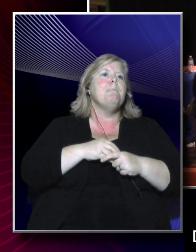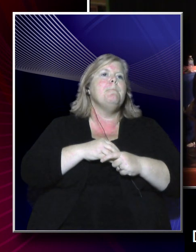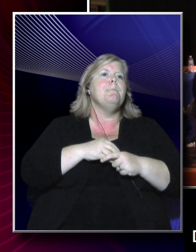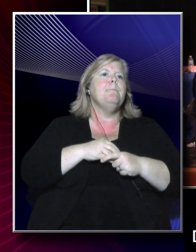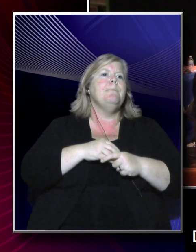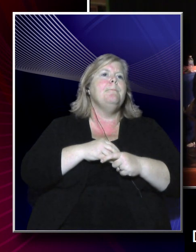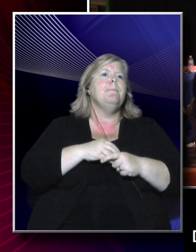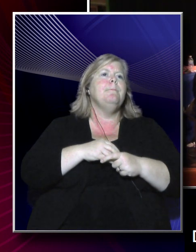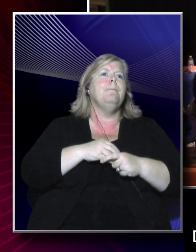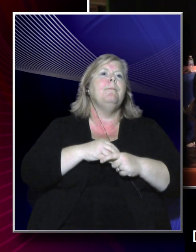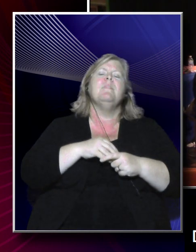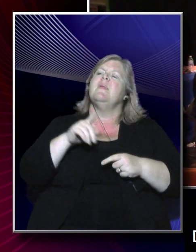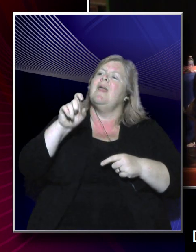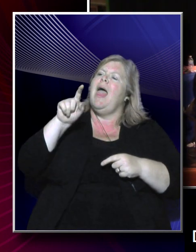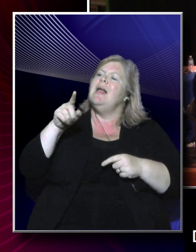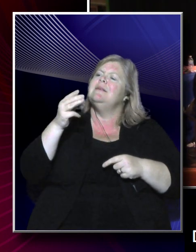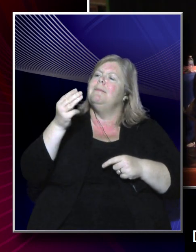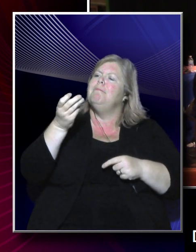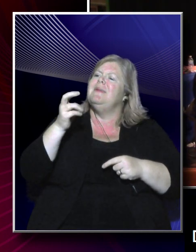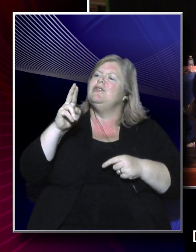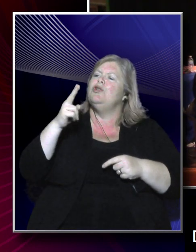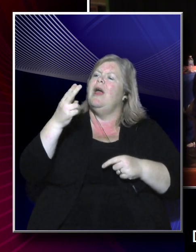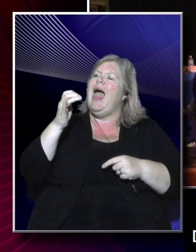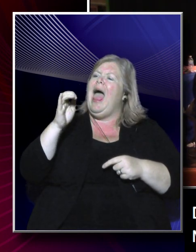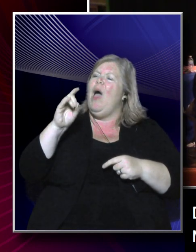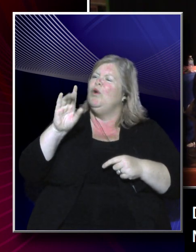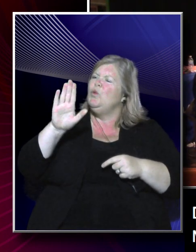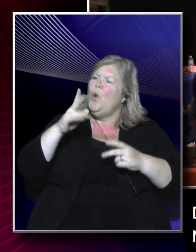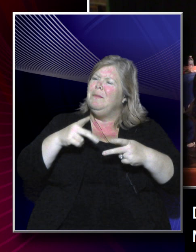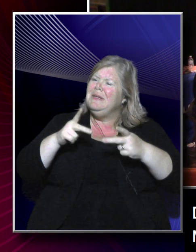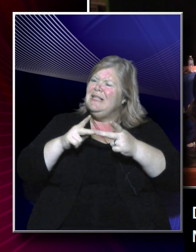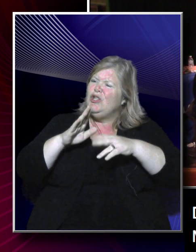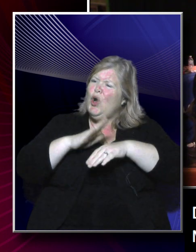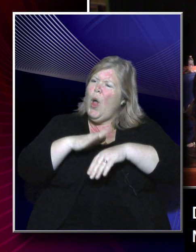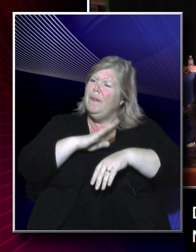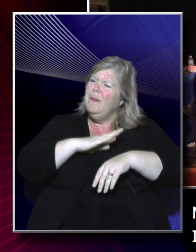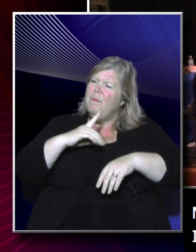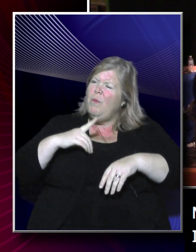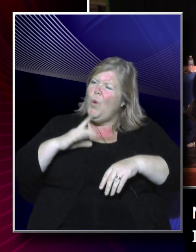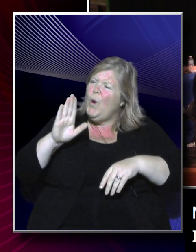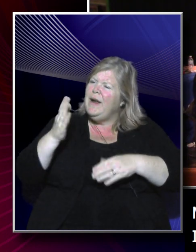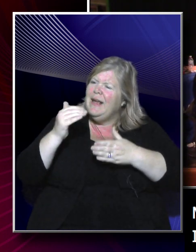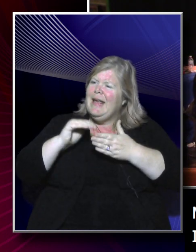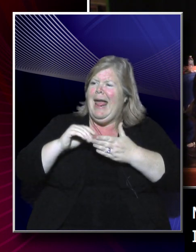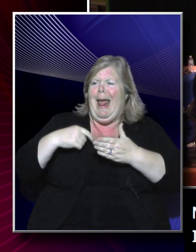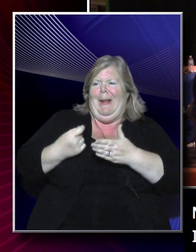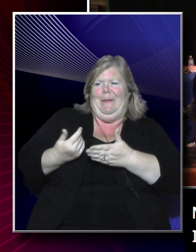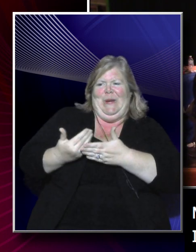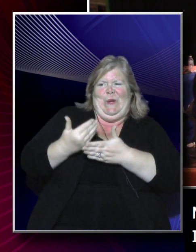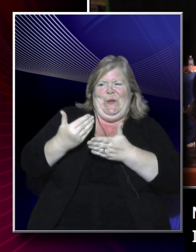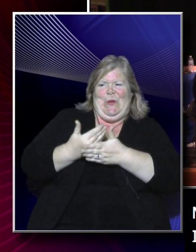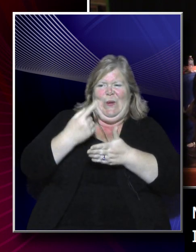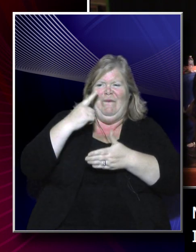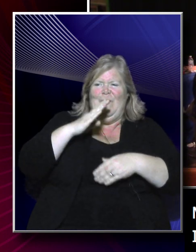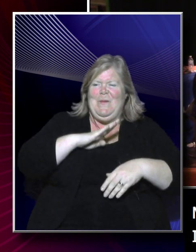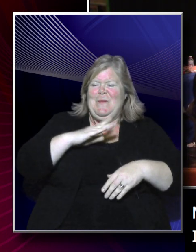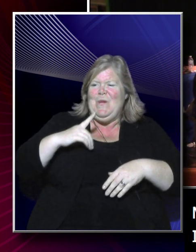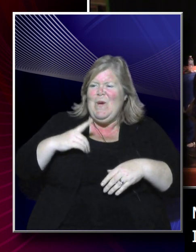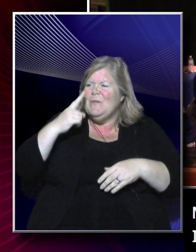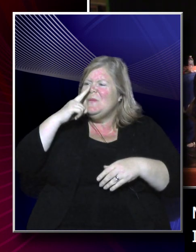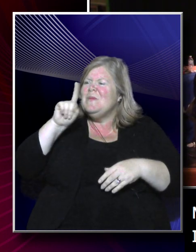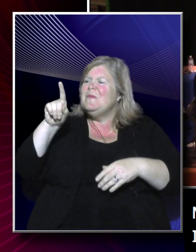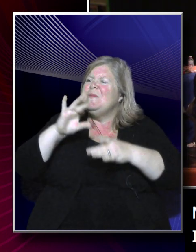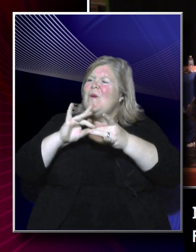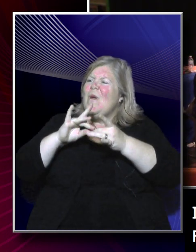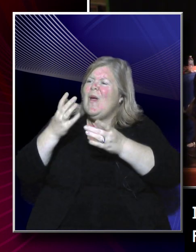For Mr. Howard, what is your position again on the board? If you wouldn't mind, refresh my memory. I'm still fairly new to the board. So can you